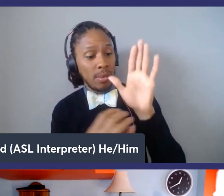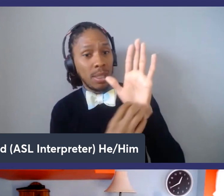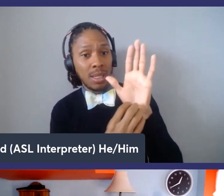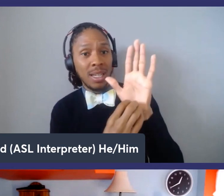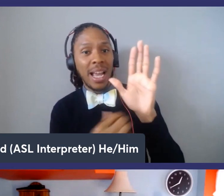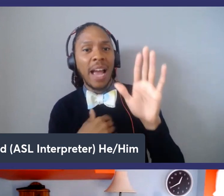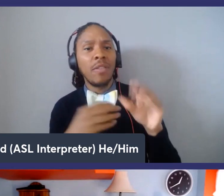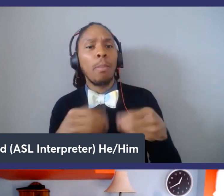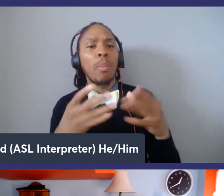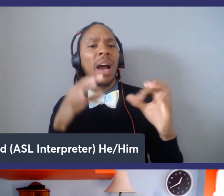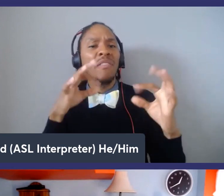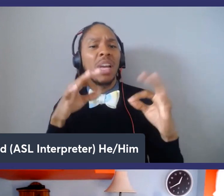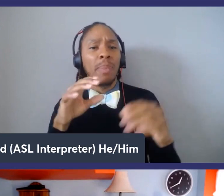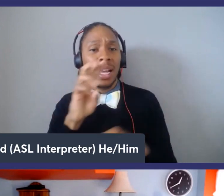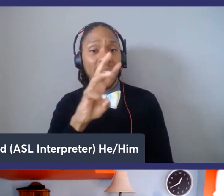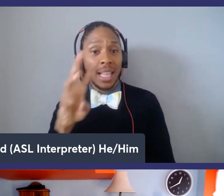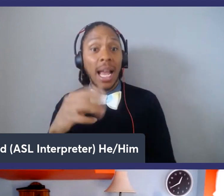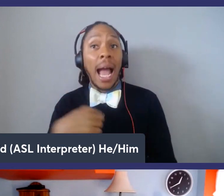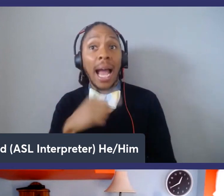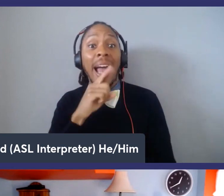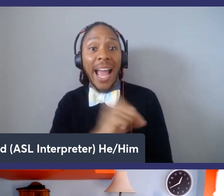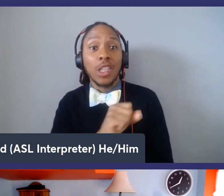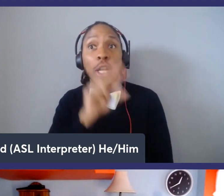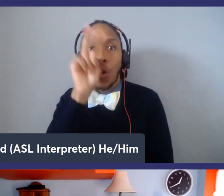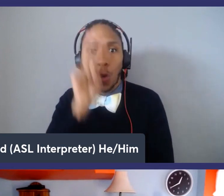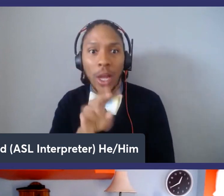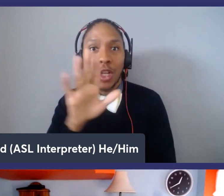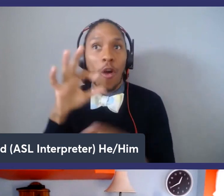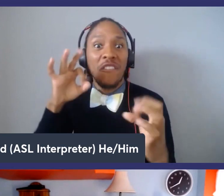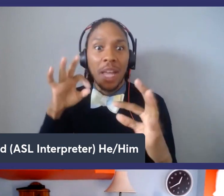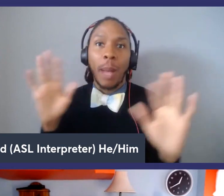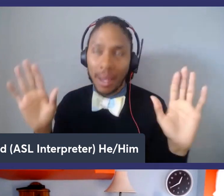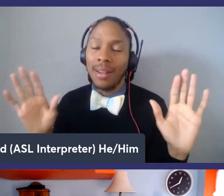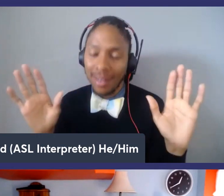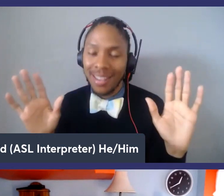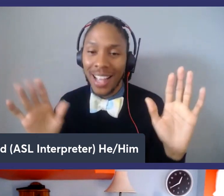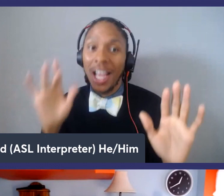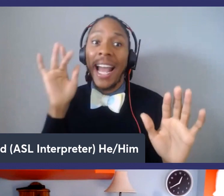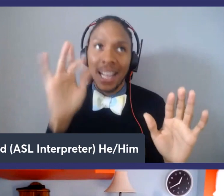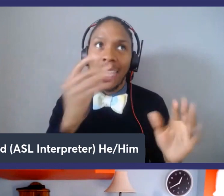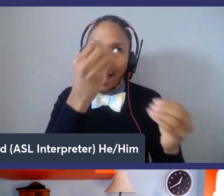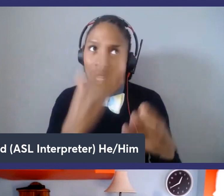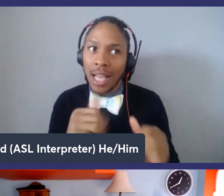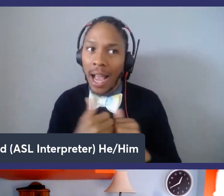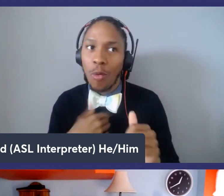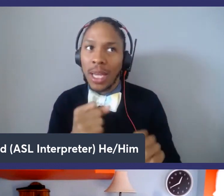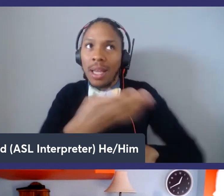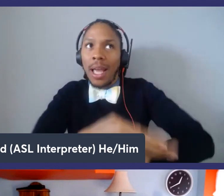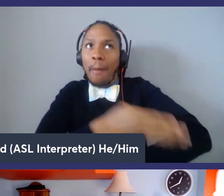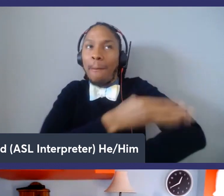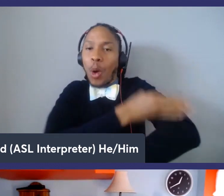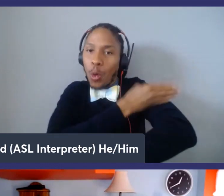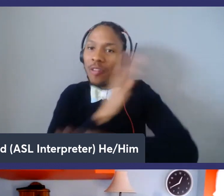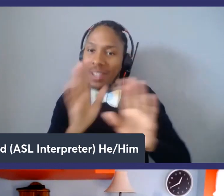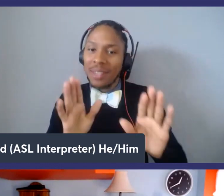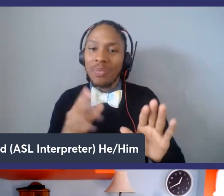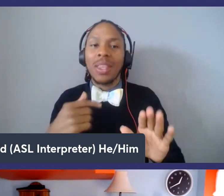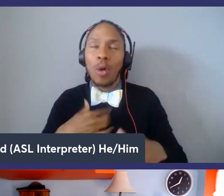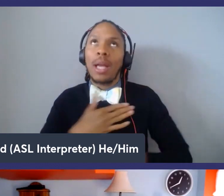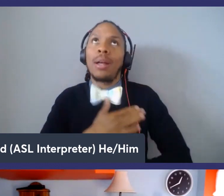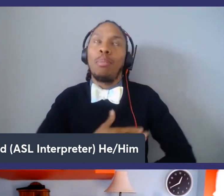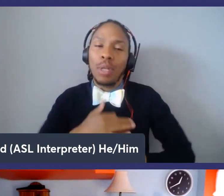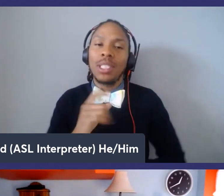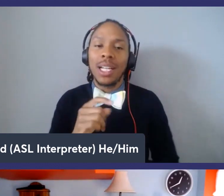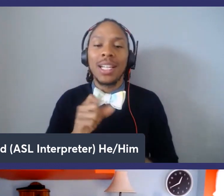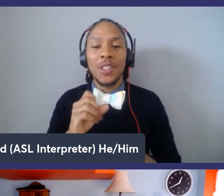provide feedback link. I actually read those. So click on that. Let us know how we can make it better. We really appreciate that.